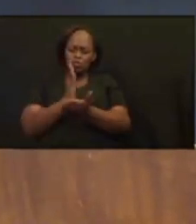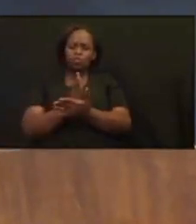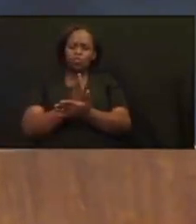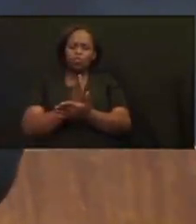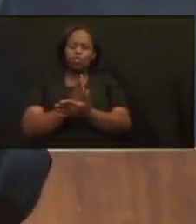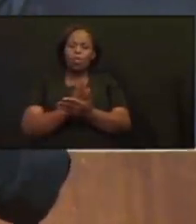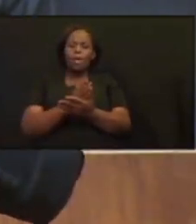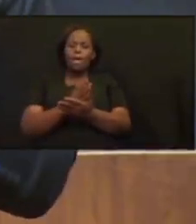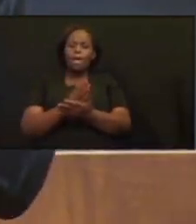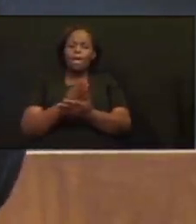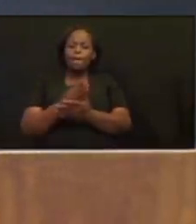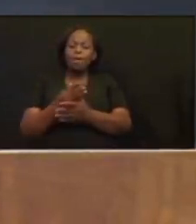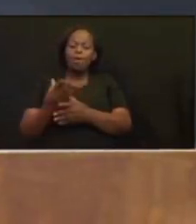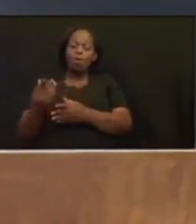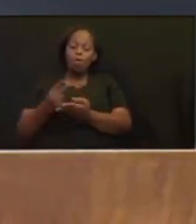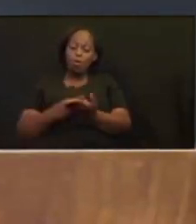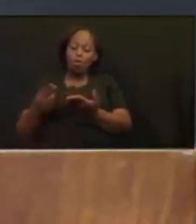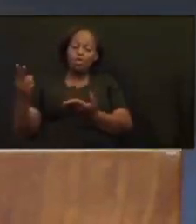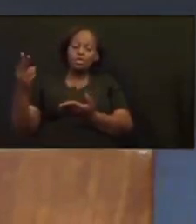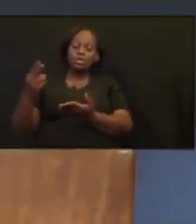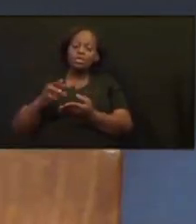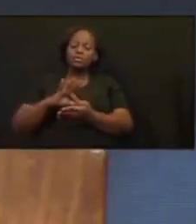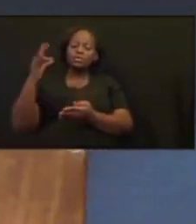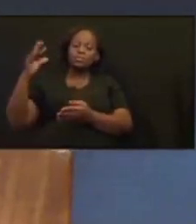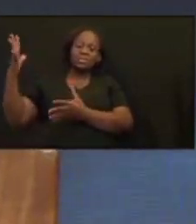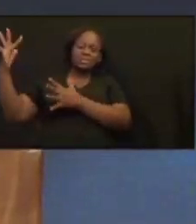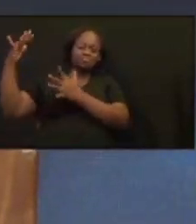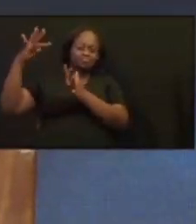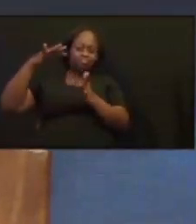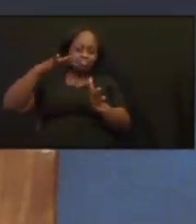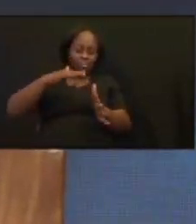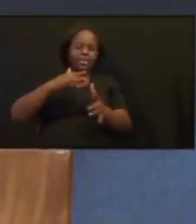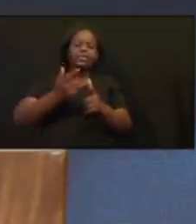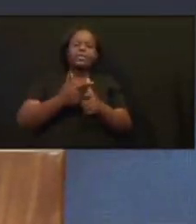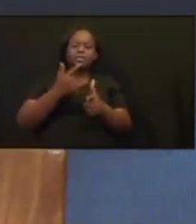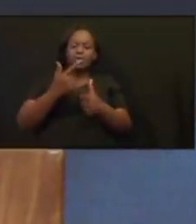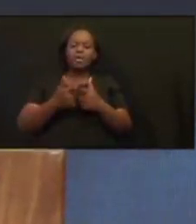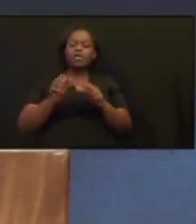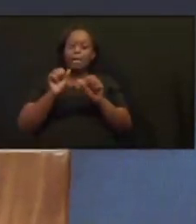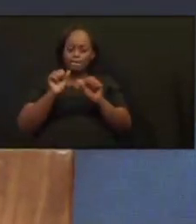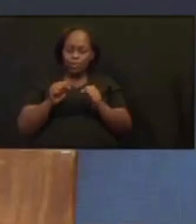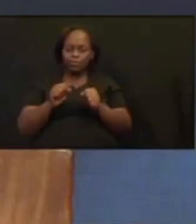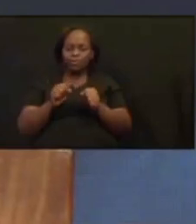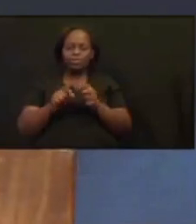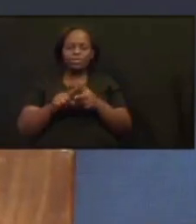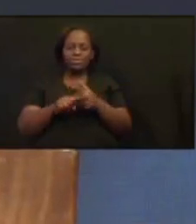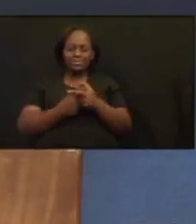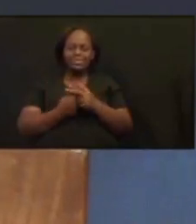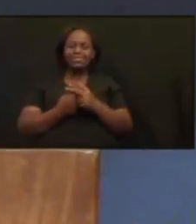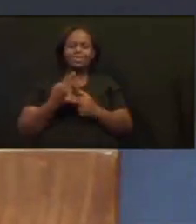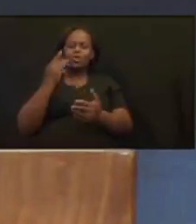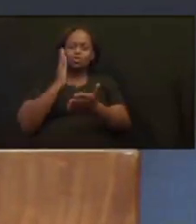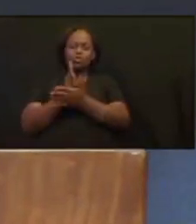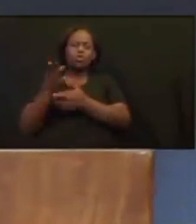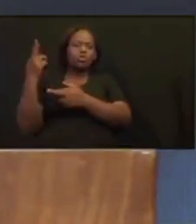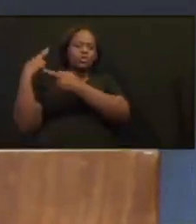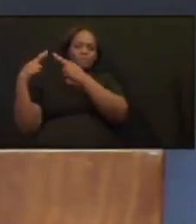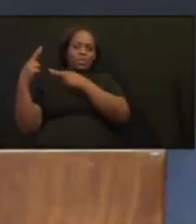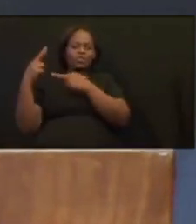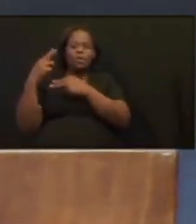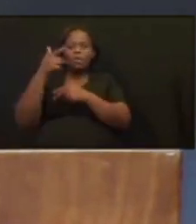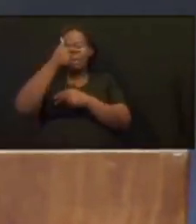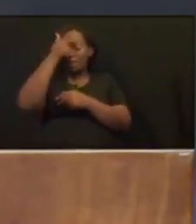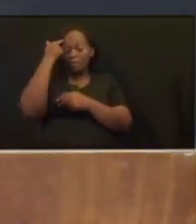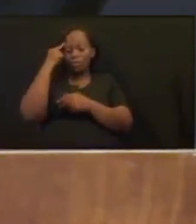Listen, if you do not discern this, you can regret a genuine revival that comes, because it will produce more